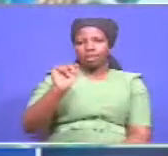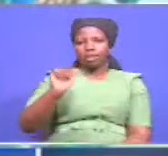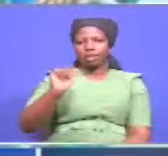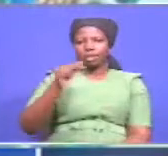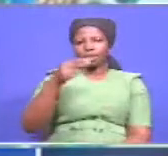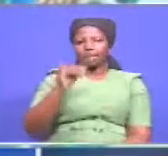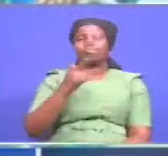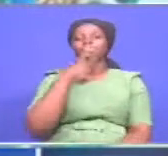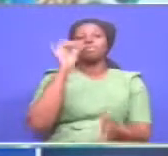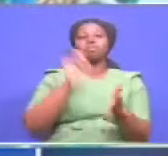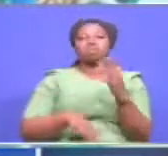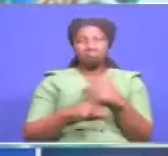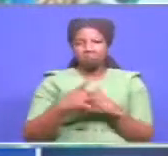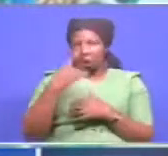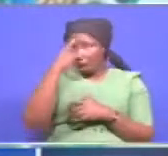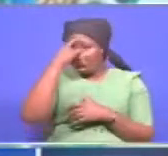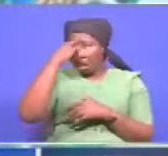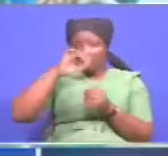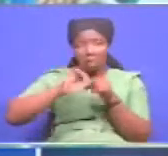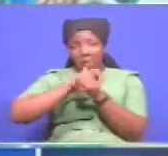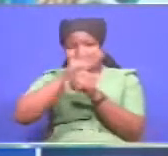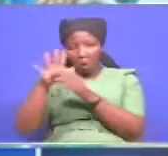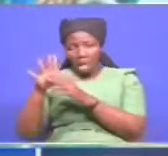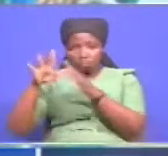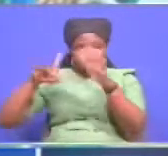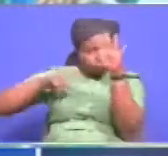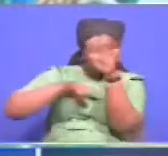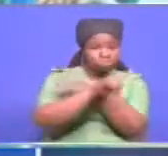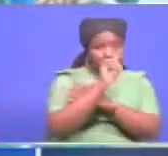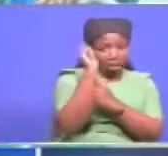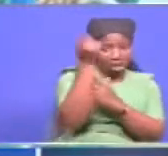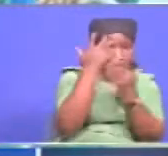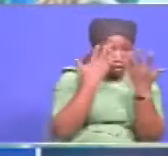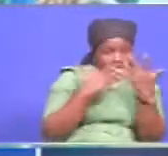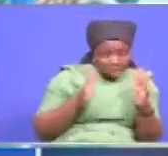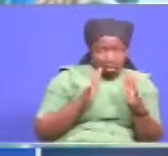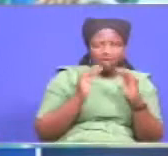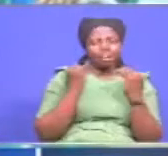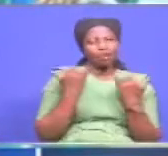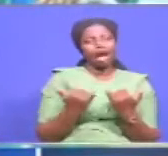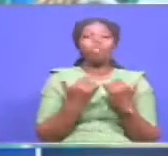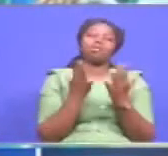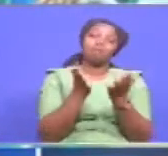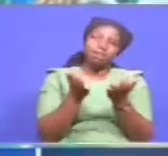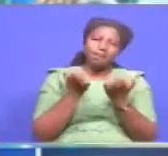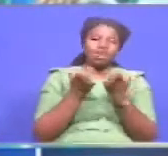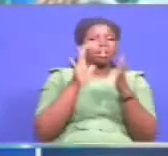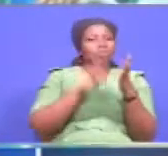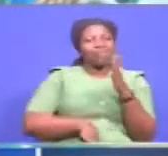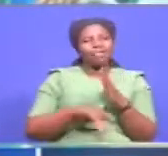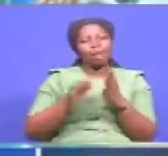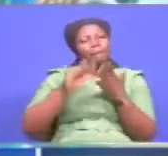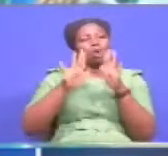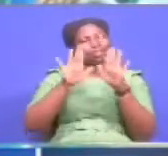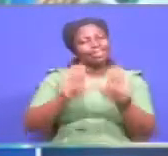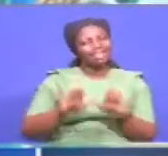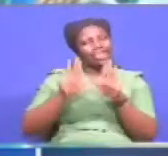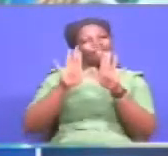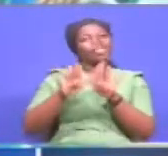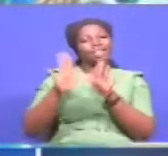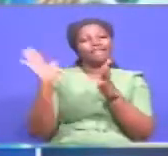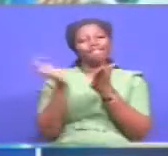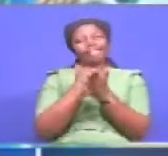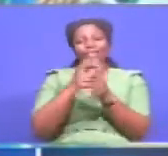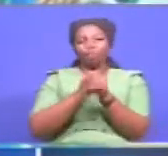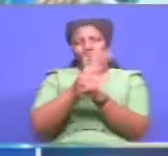The entry of the Indian COVID-19 variant into the country now calls for extra vigilance in the war against the global pandemic.